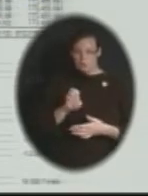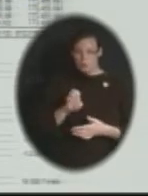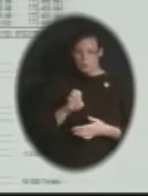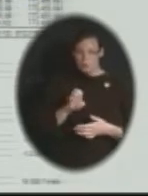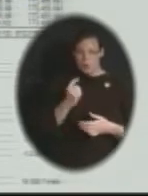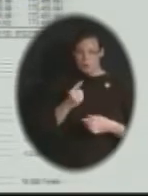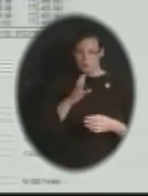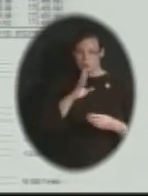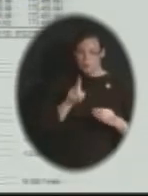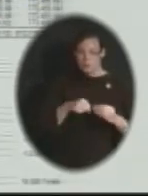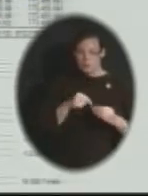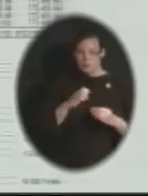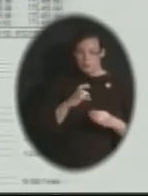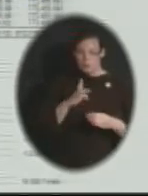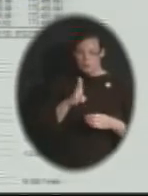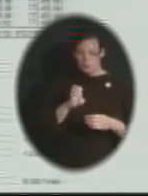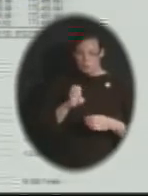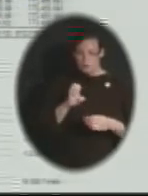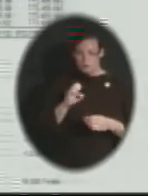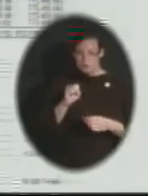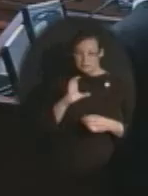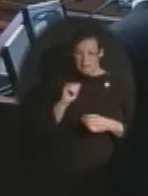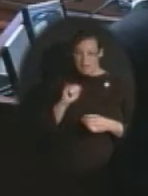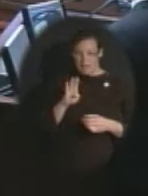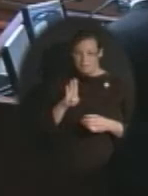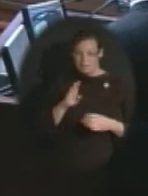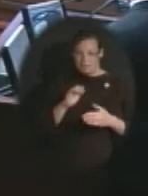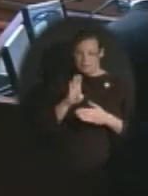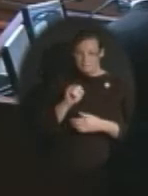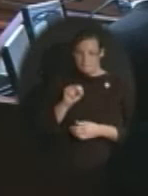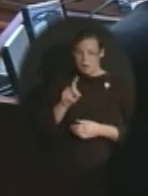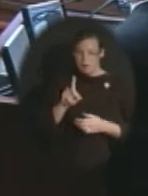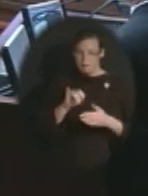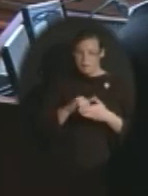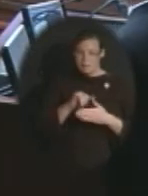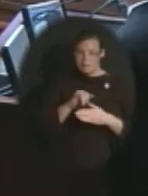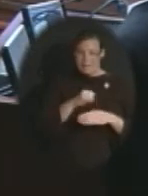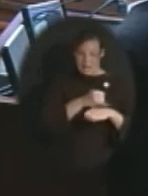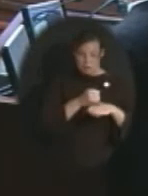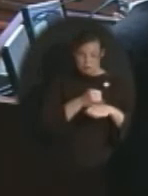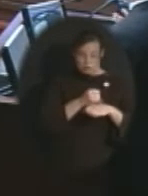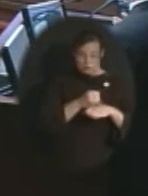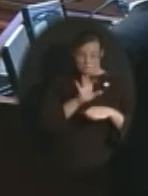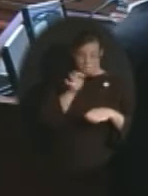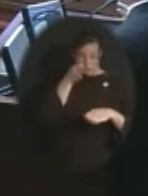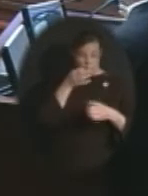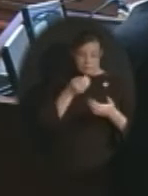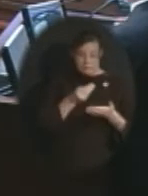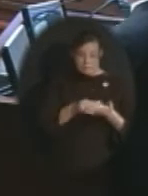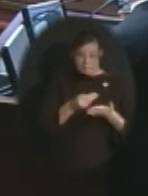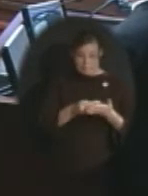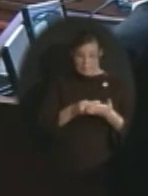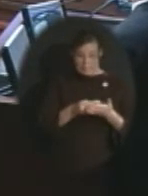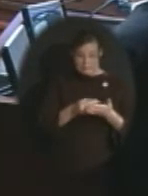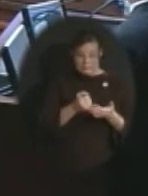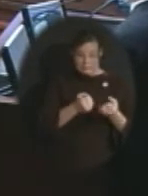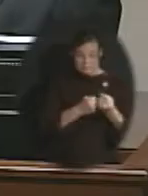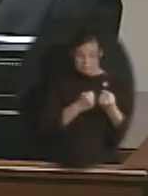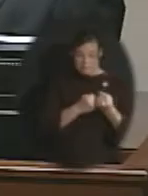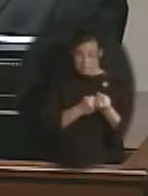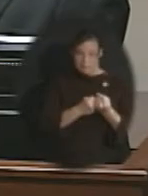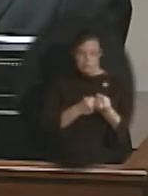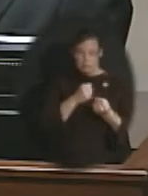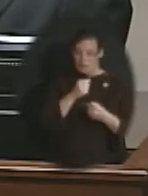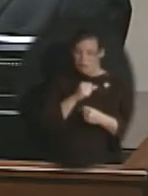always talk about. QSCABs it's a bond that the interest is federally subsidized. Now this is a little dated model. We're not looking